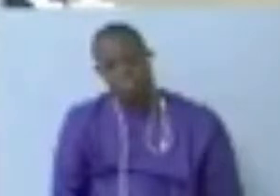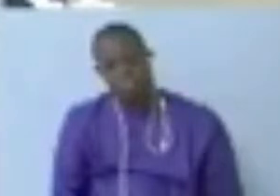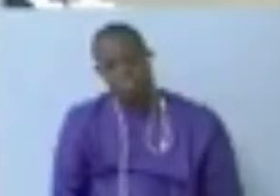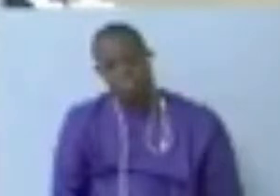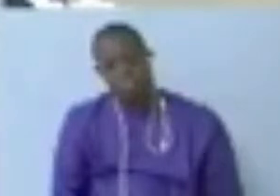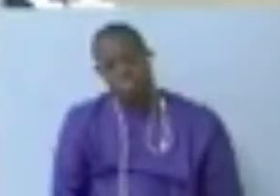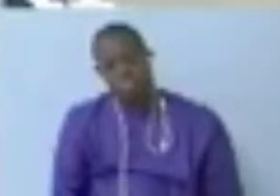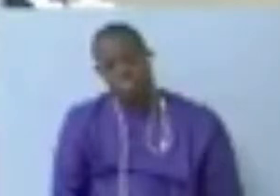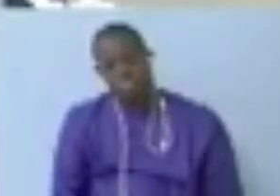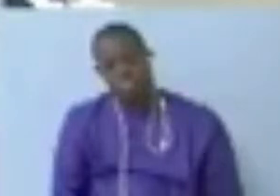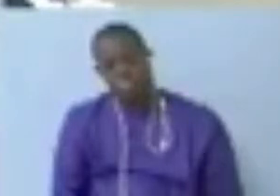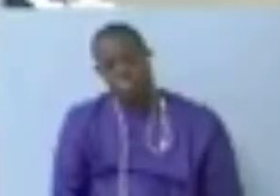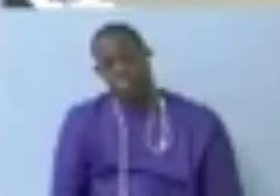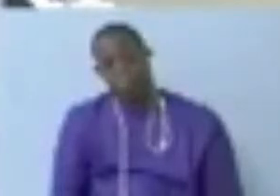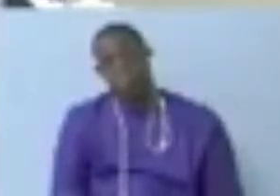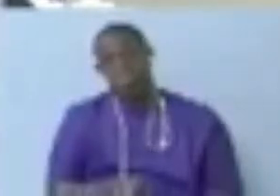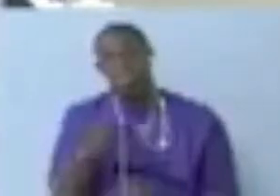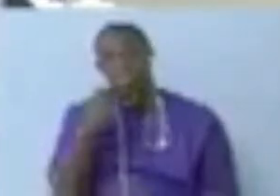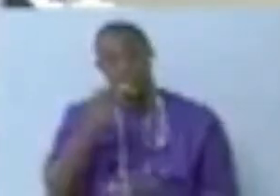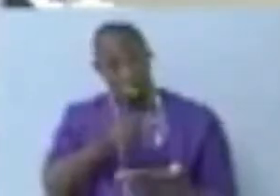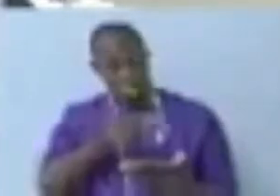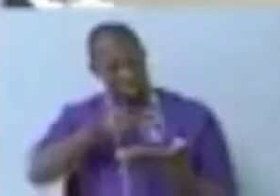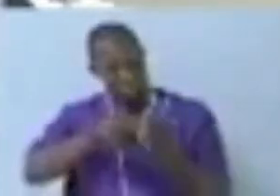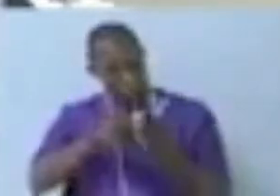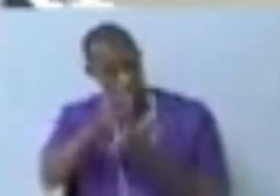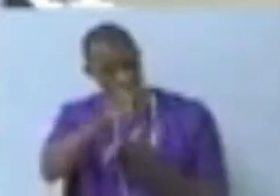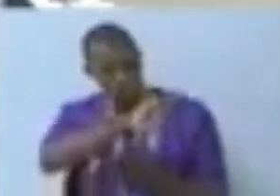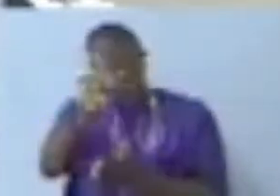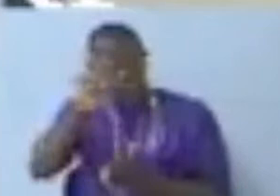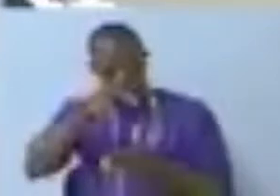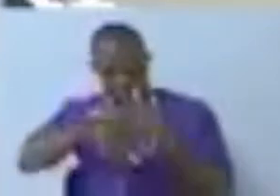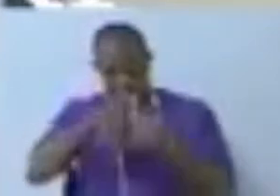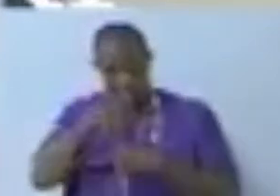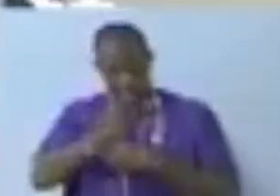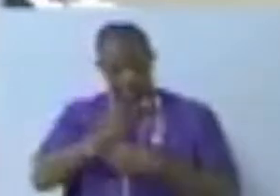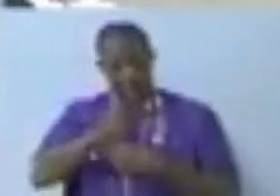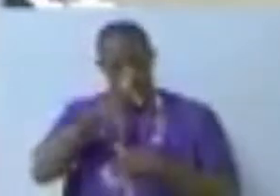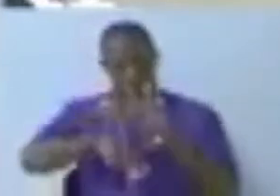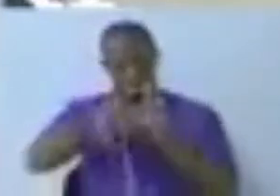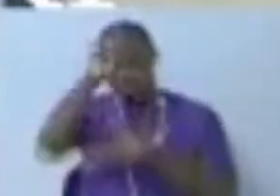Does that mean that you were not in Gambia in November 1996?